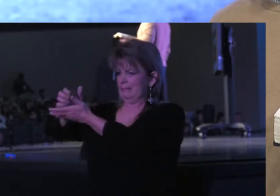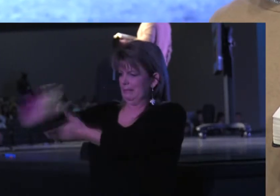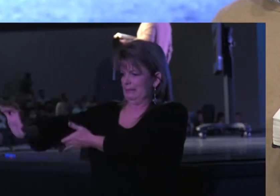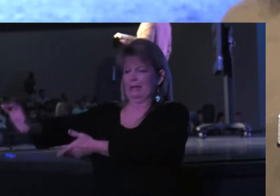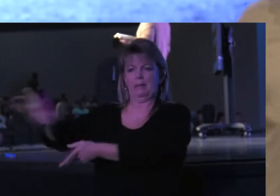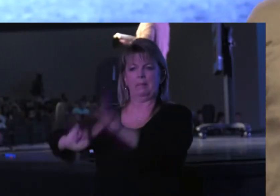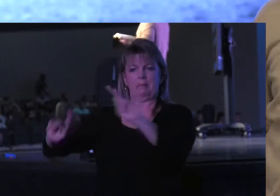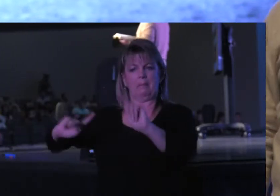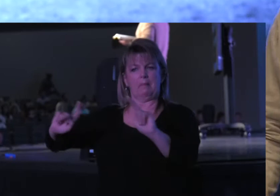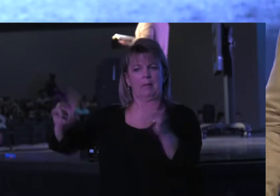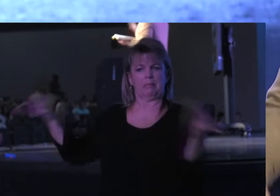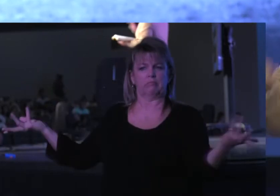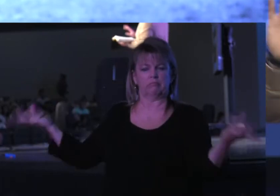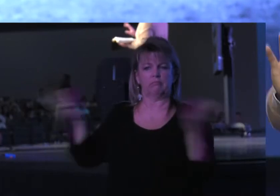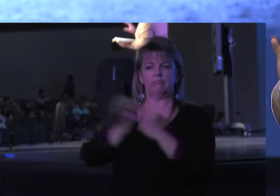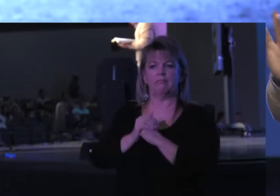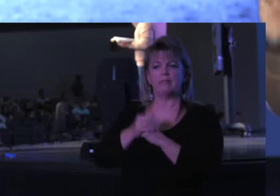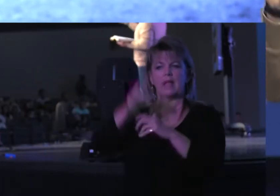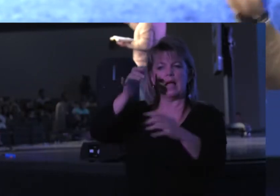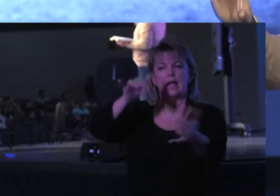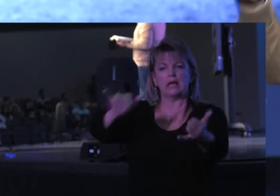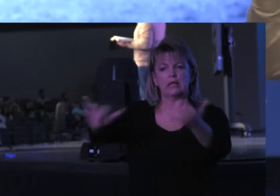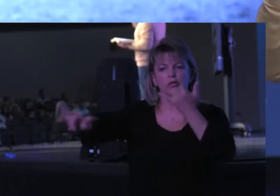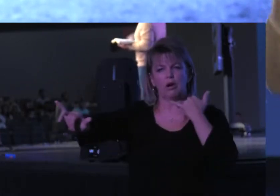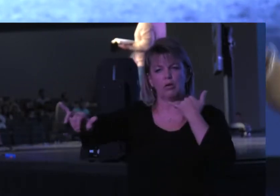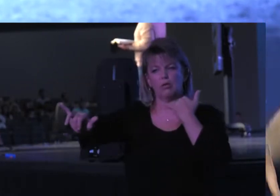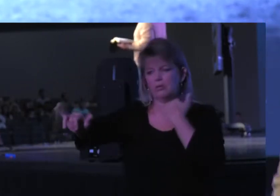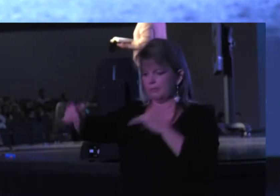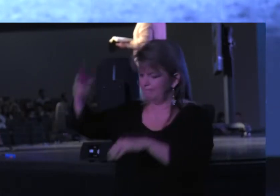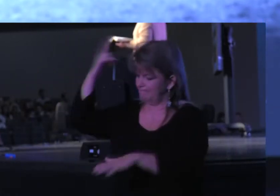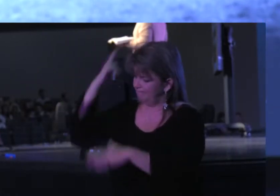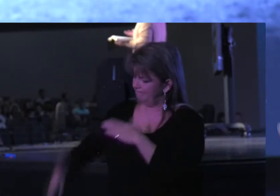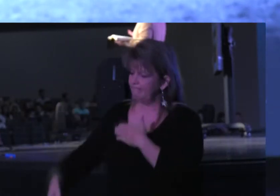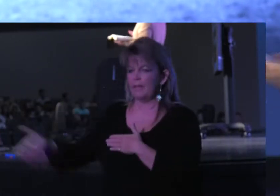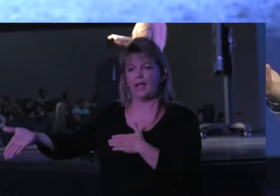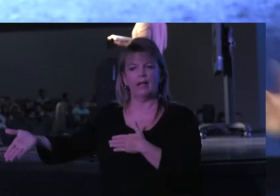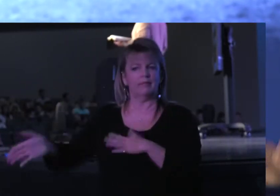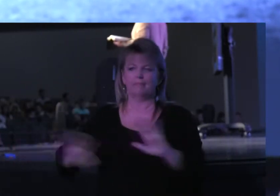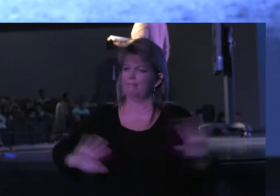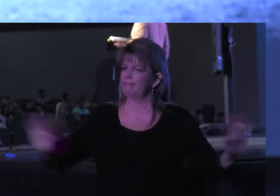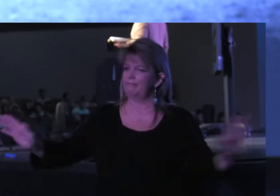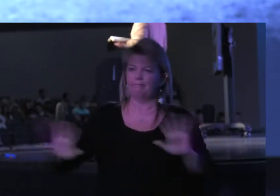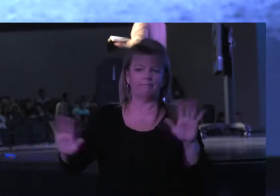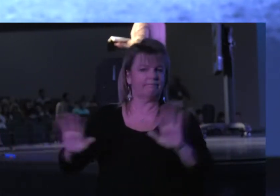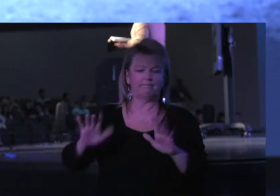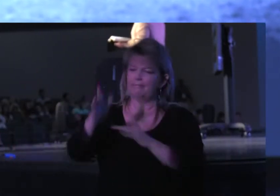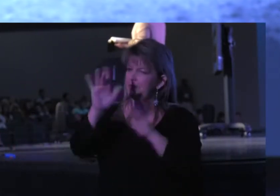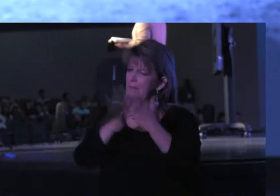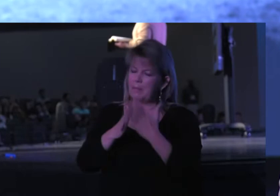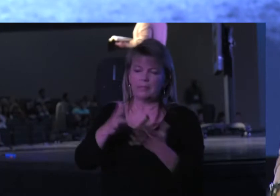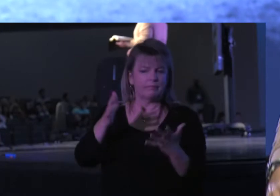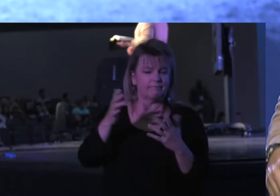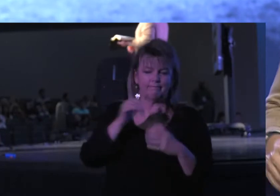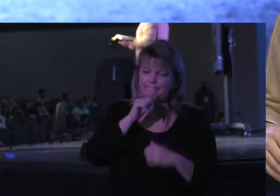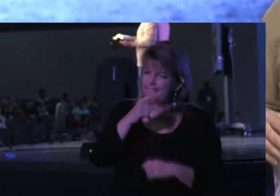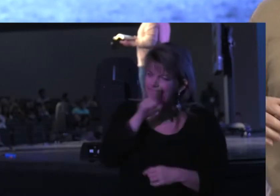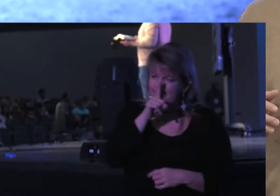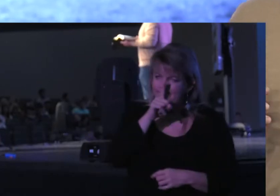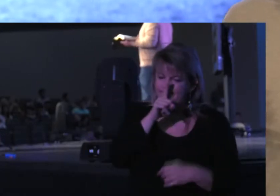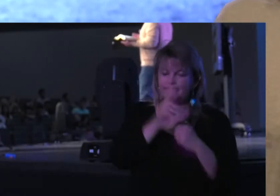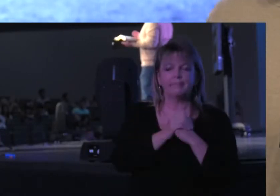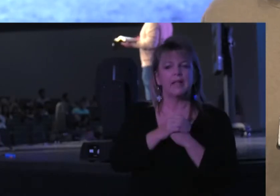his presence, eternally condemned to hell. That's not the picture of the Bible. That may be some